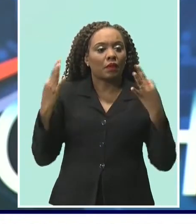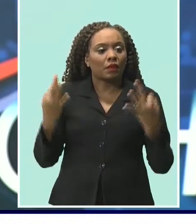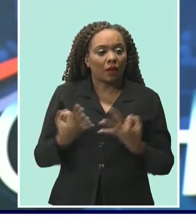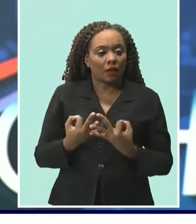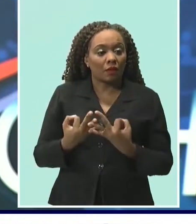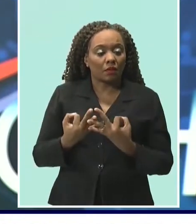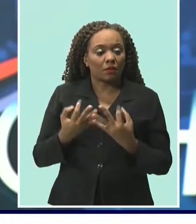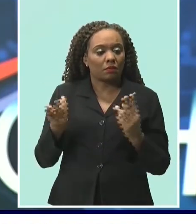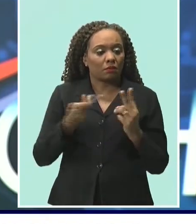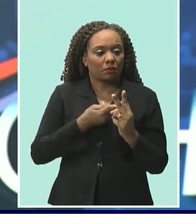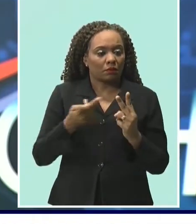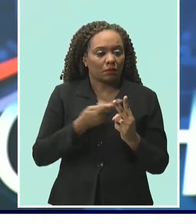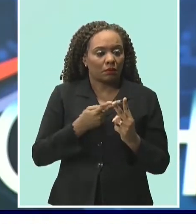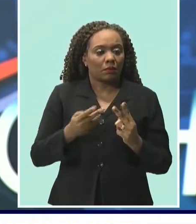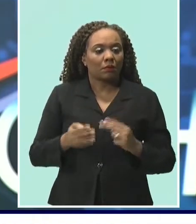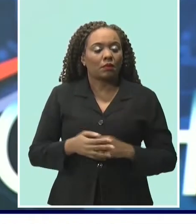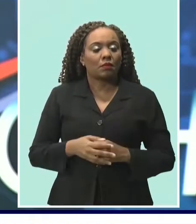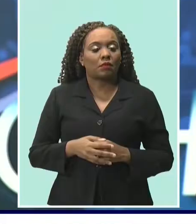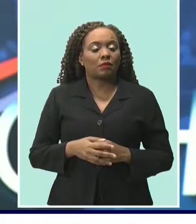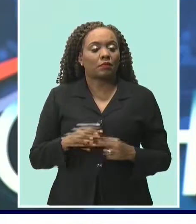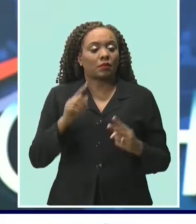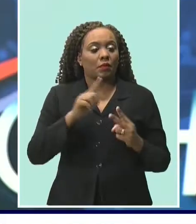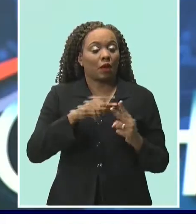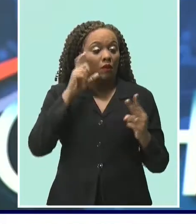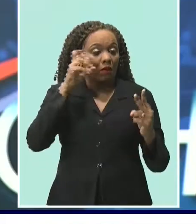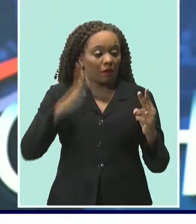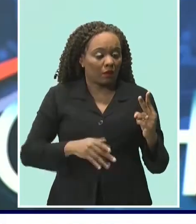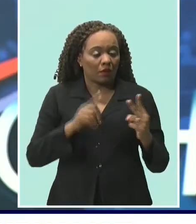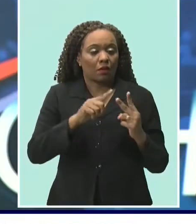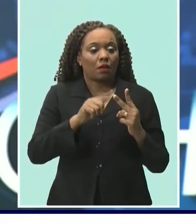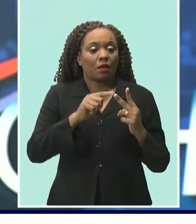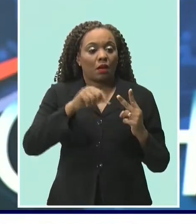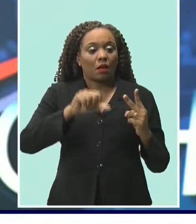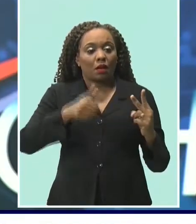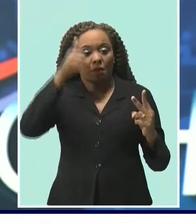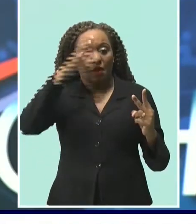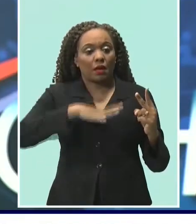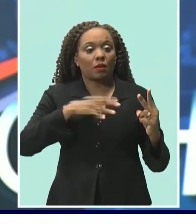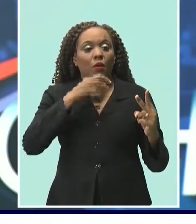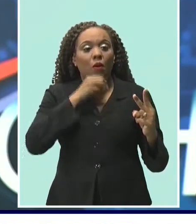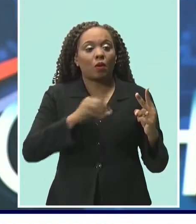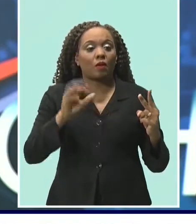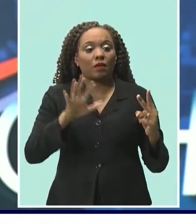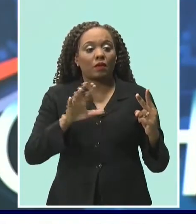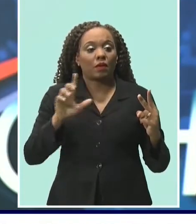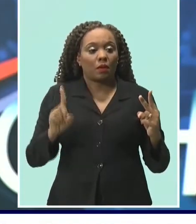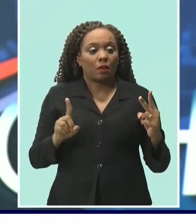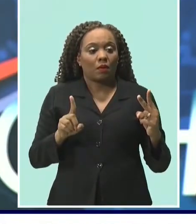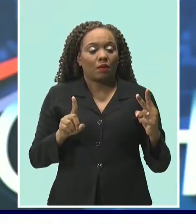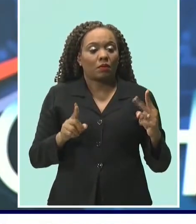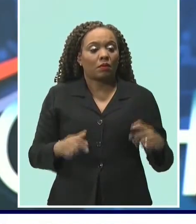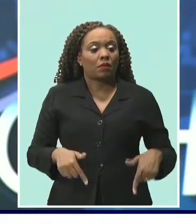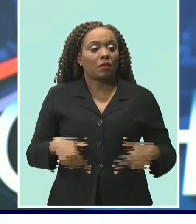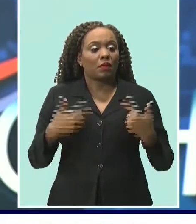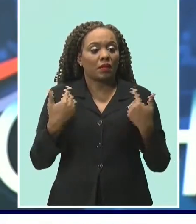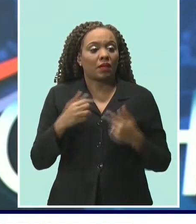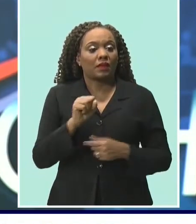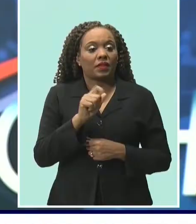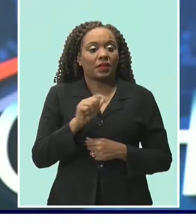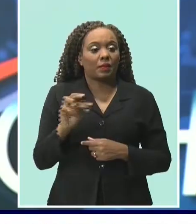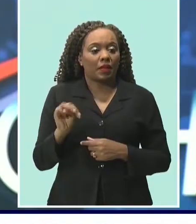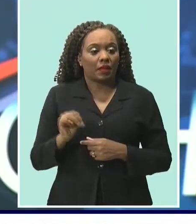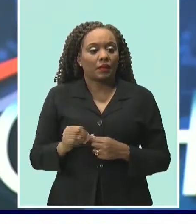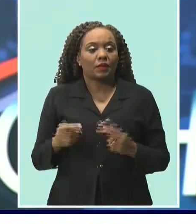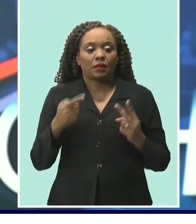She has also recognized the other victim, identified as 51-year-old Glenroy James of Grisette St. Michael, telling his